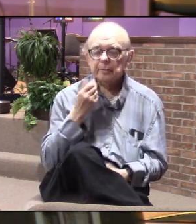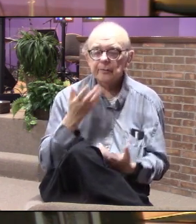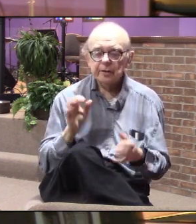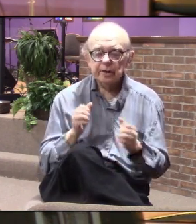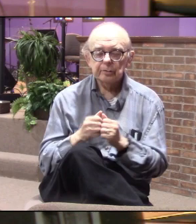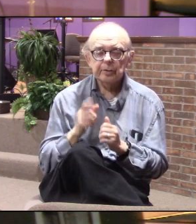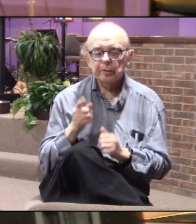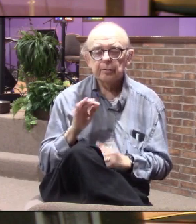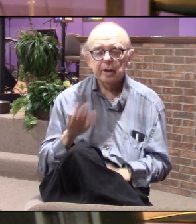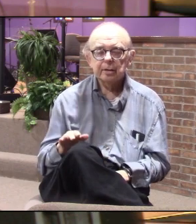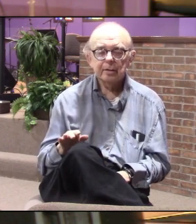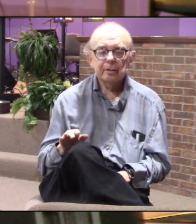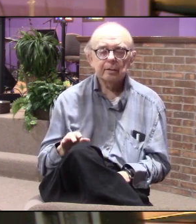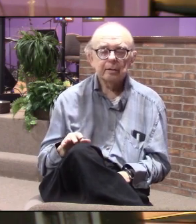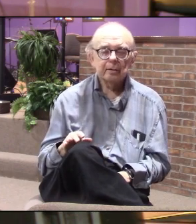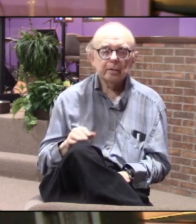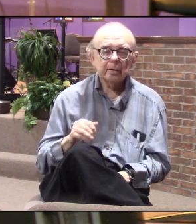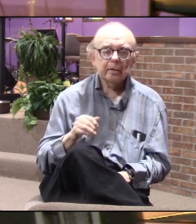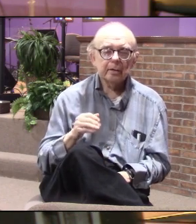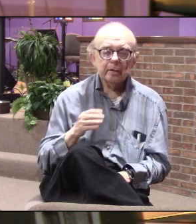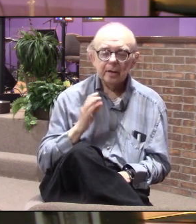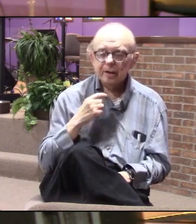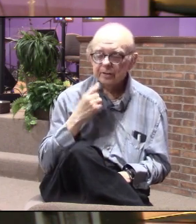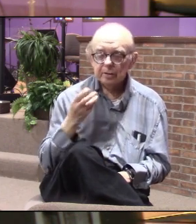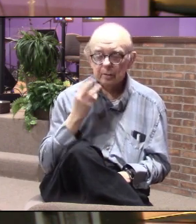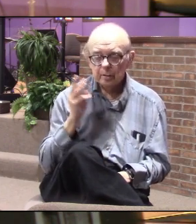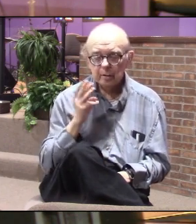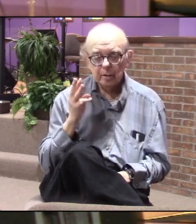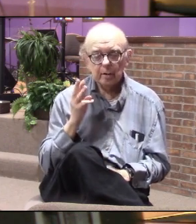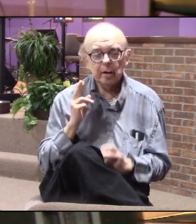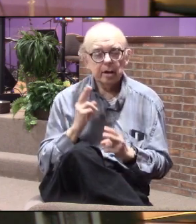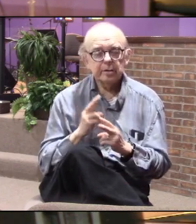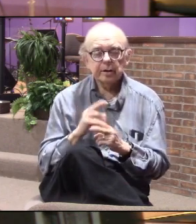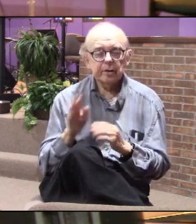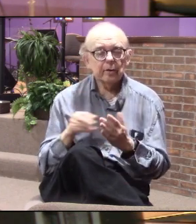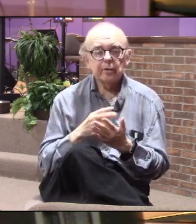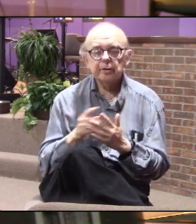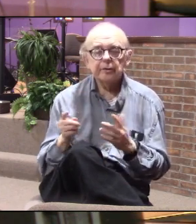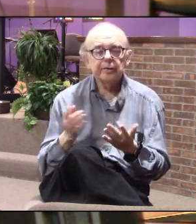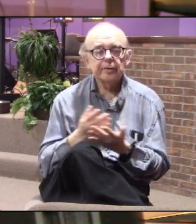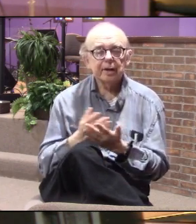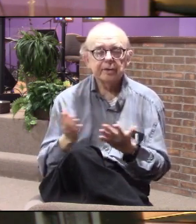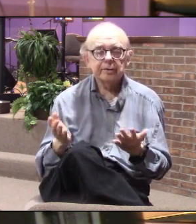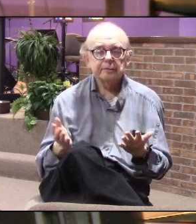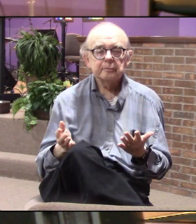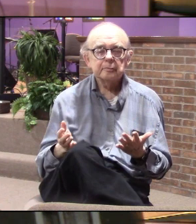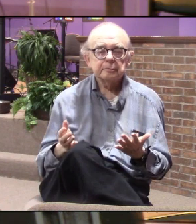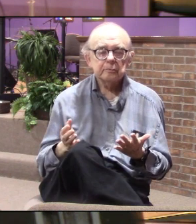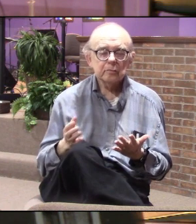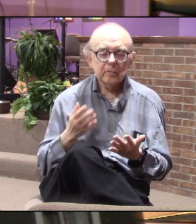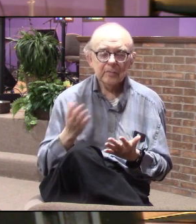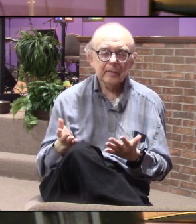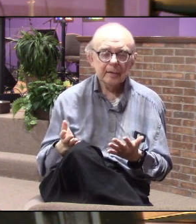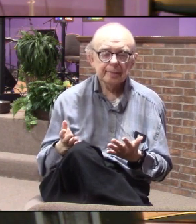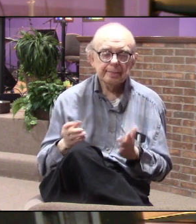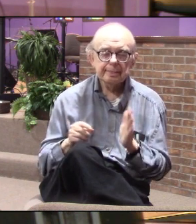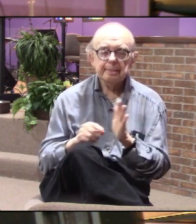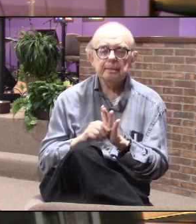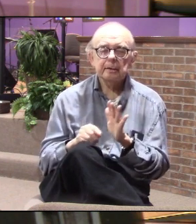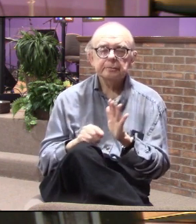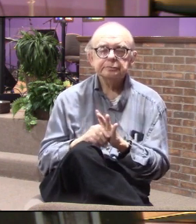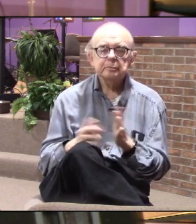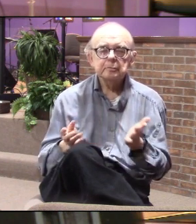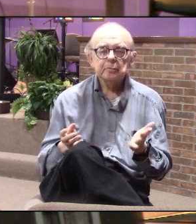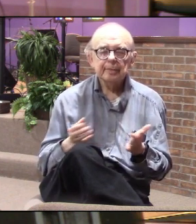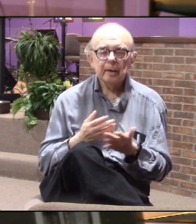yet. And he said, don't worry about it. I'll take care of all of the other things. There is a verse